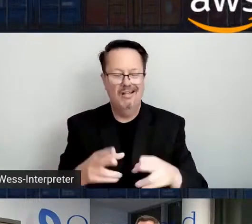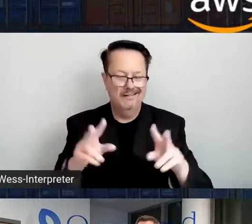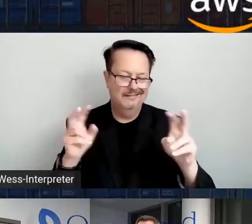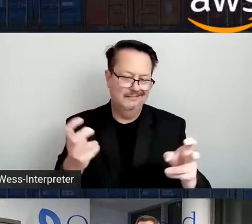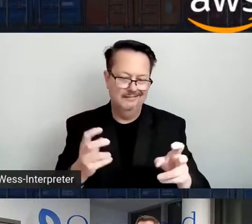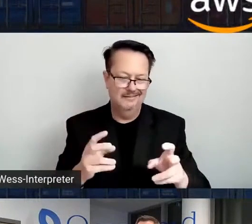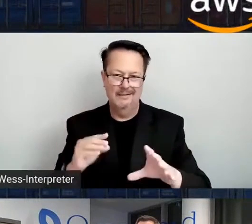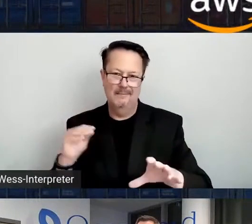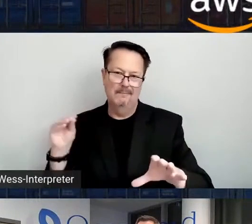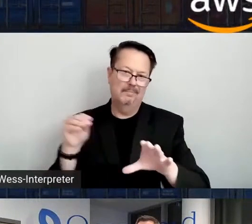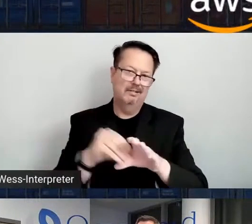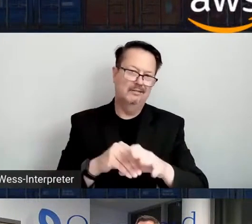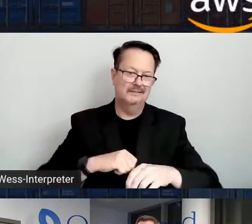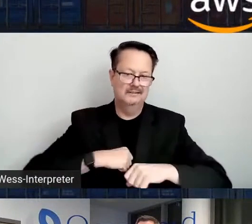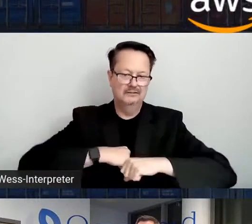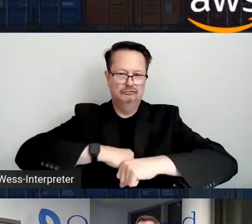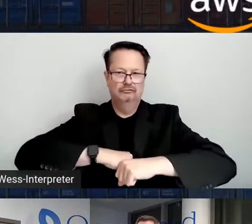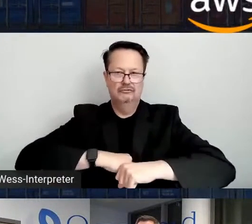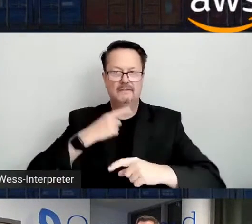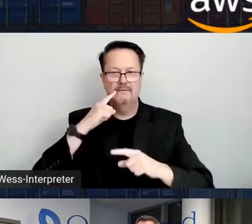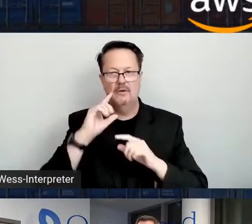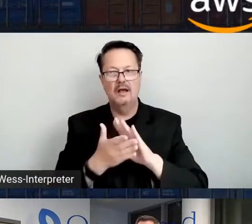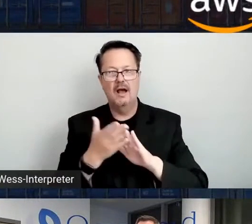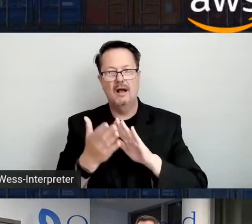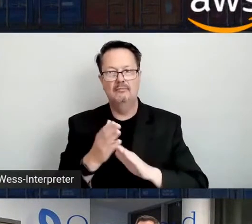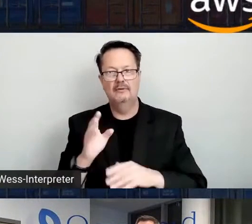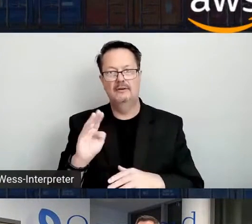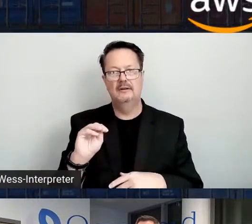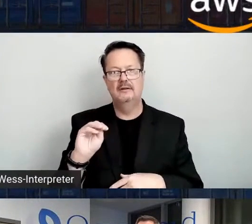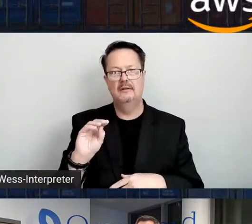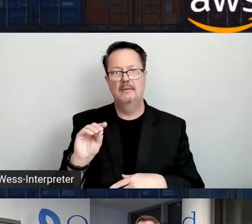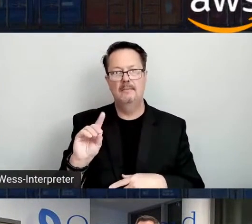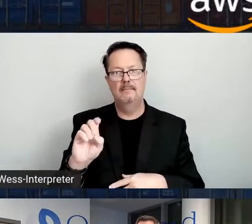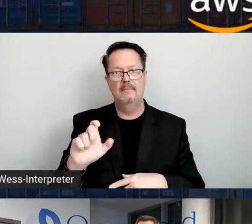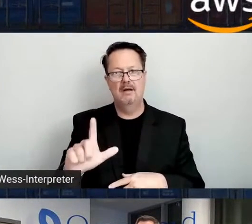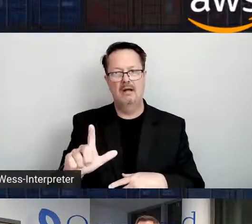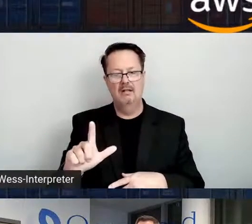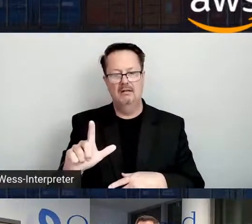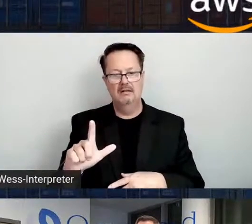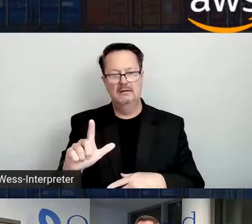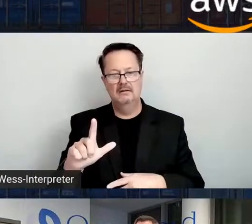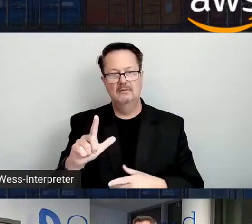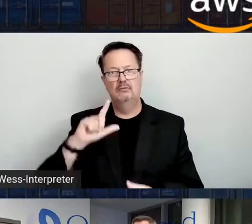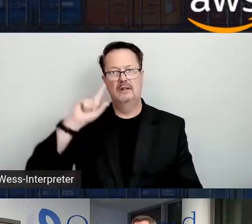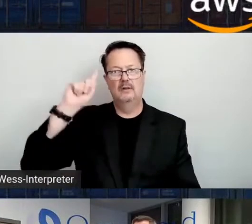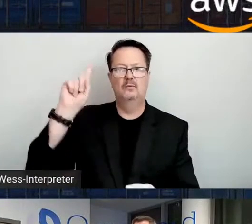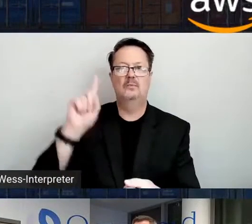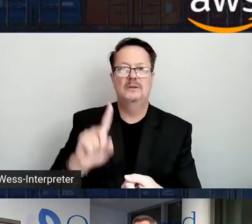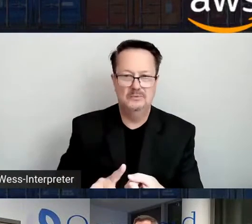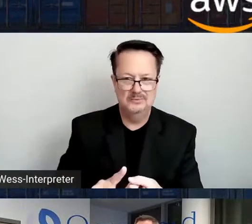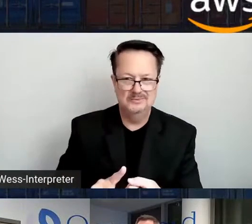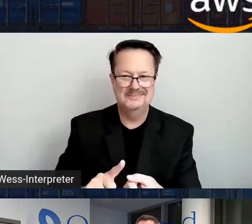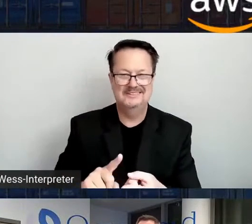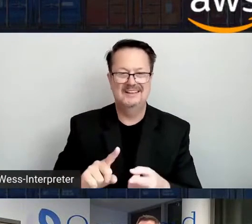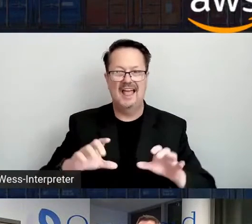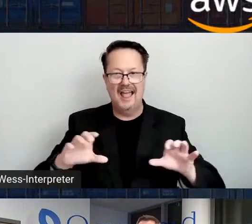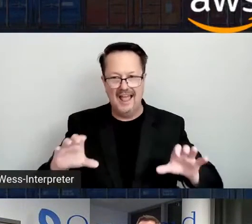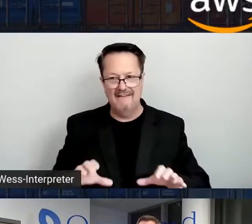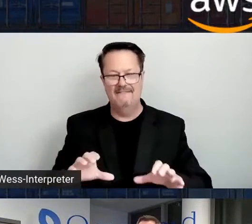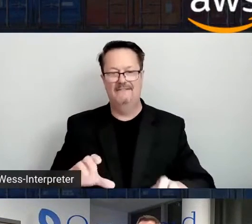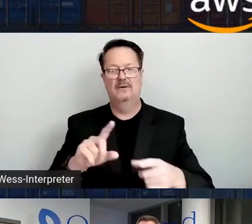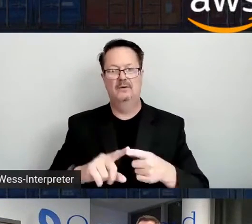operating model that bring in a lot of that reduce the effort necessary to maintain a